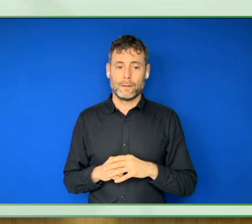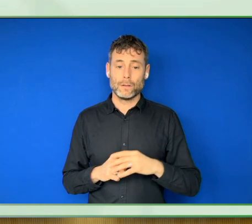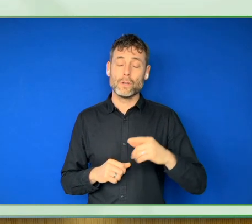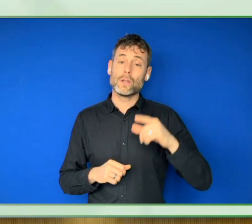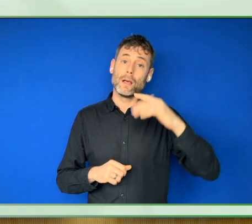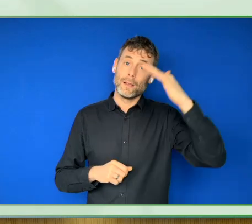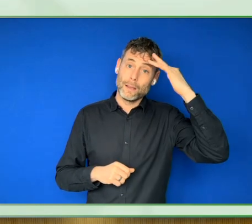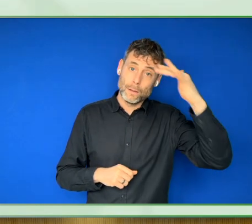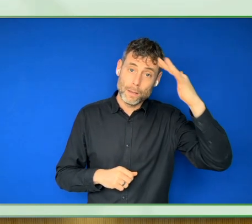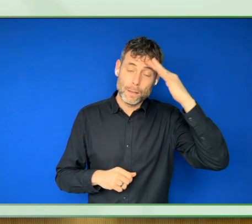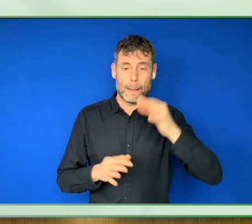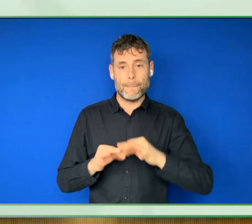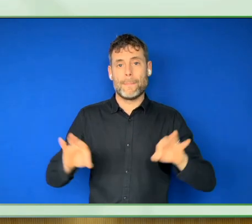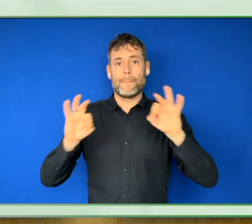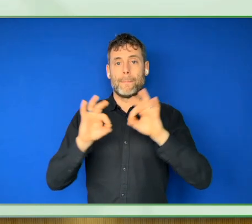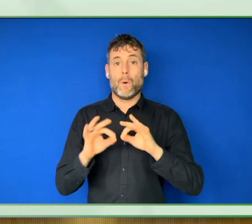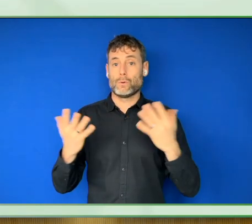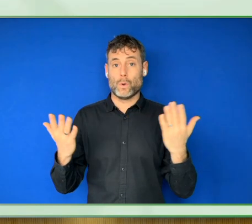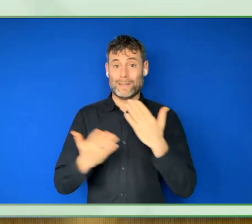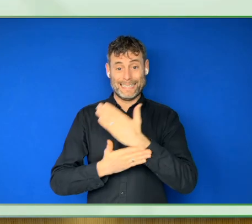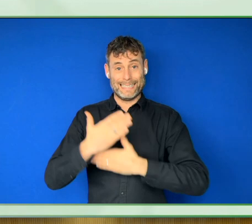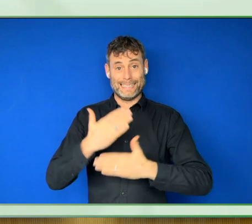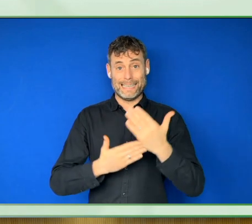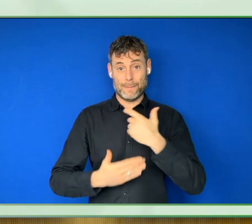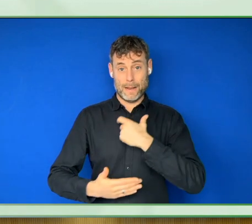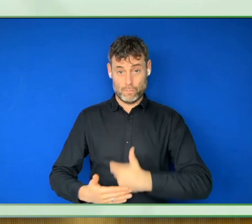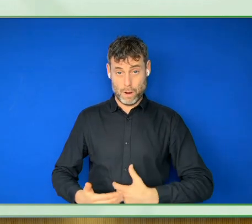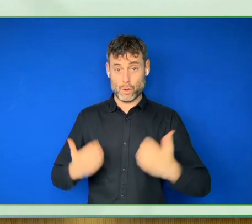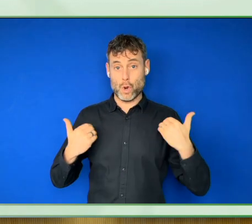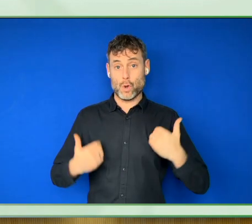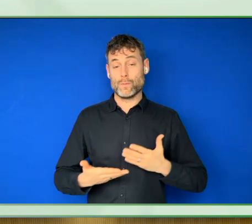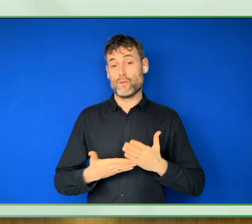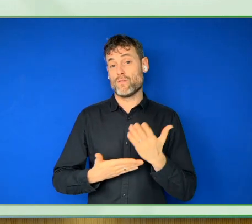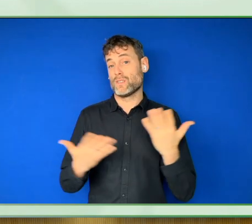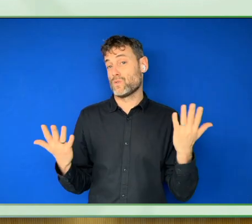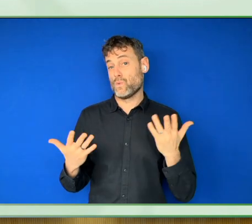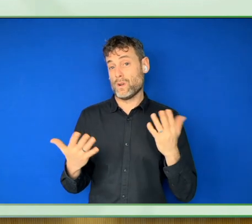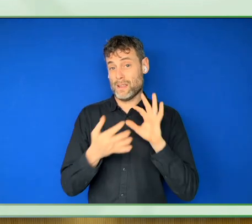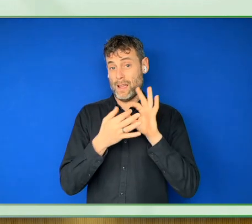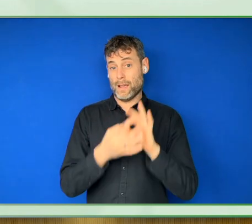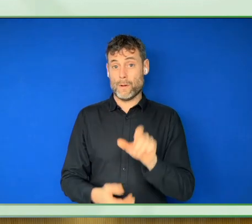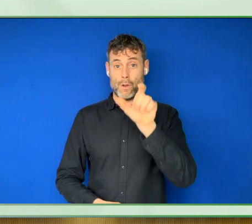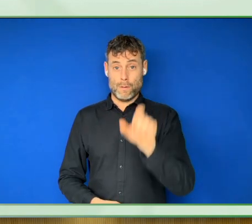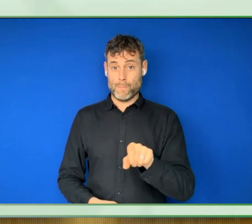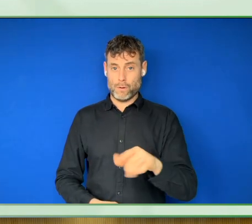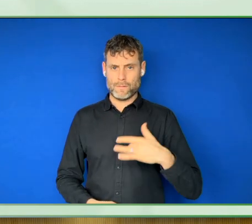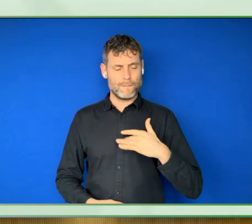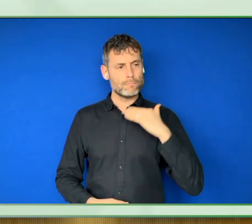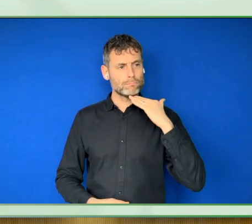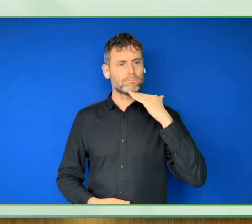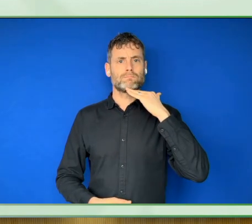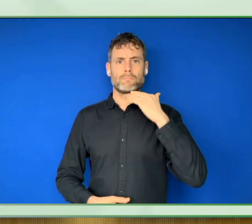disability rights, human rights are about human dignity. And the fact that we might not be able